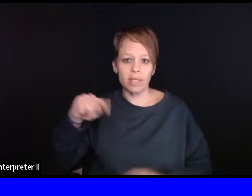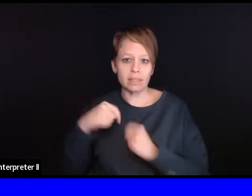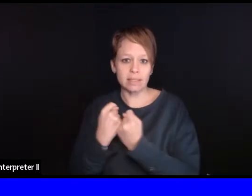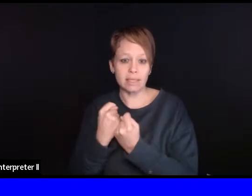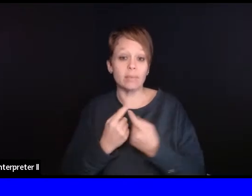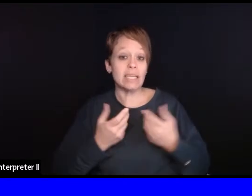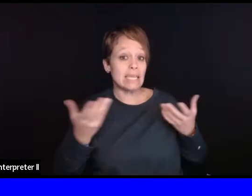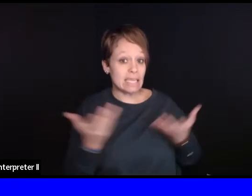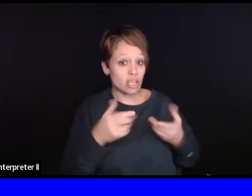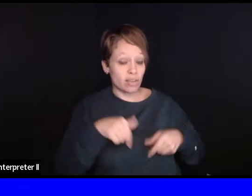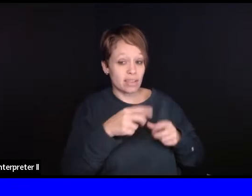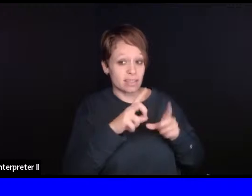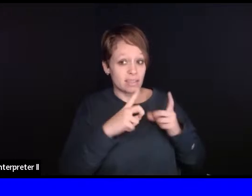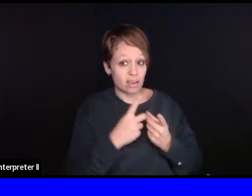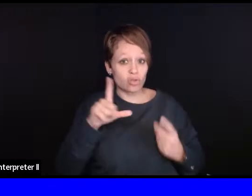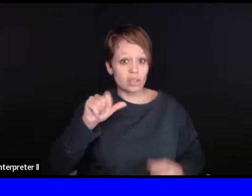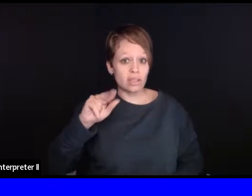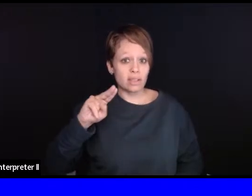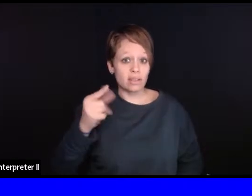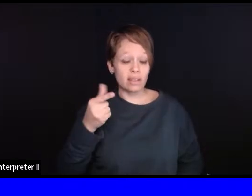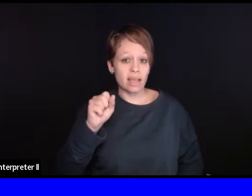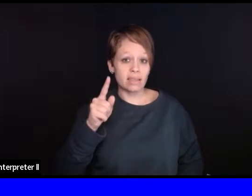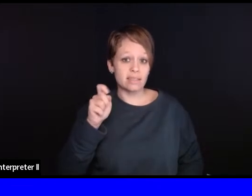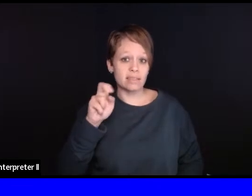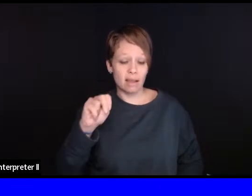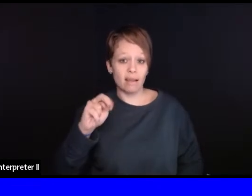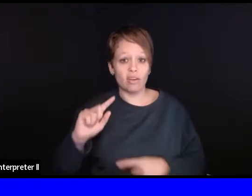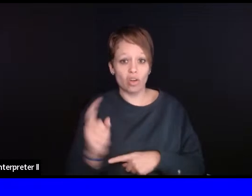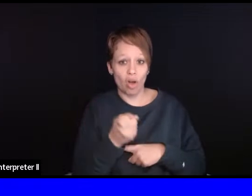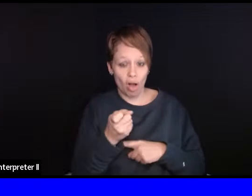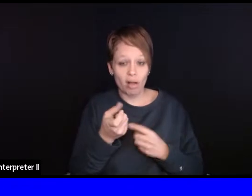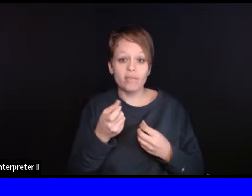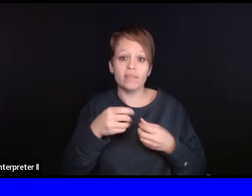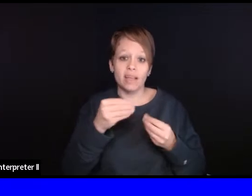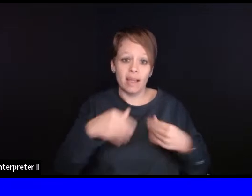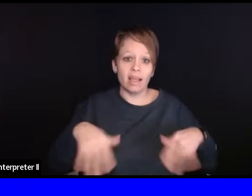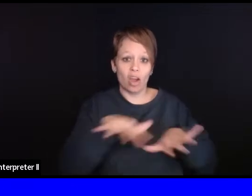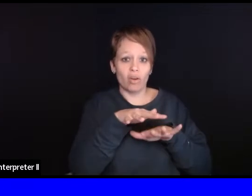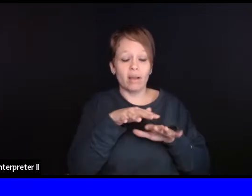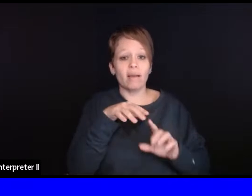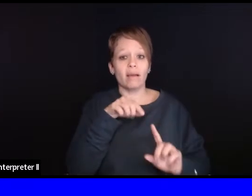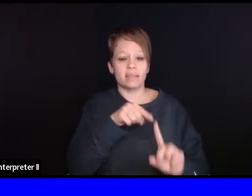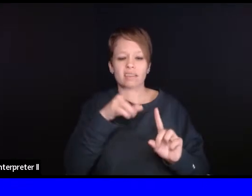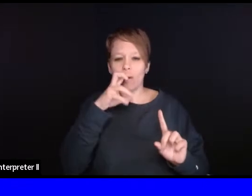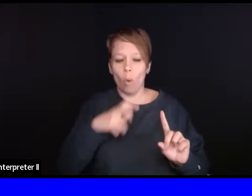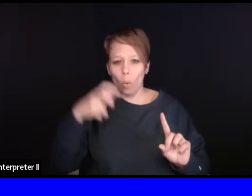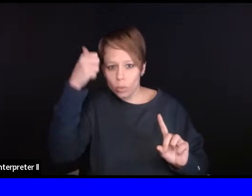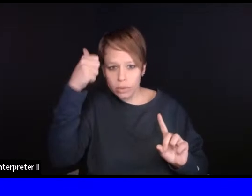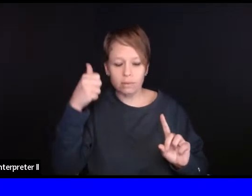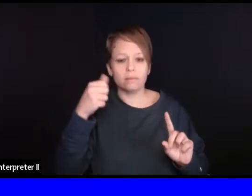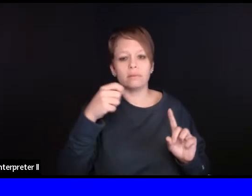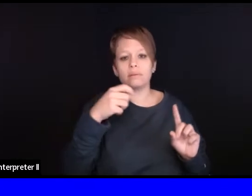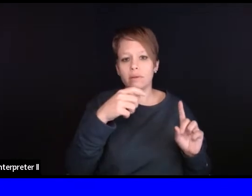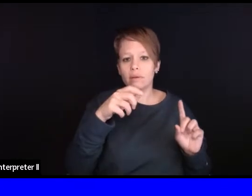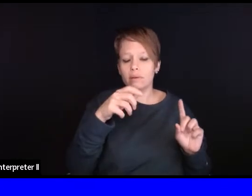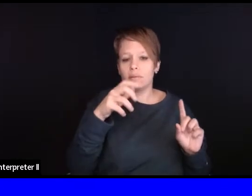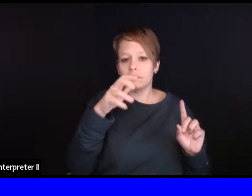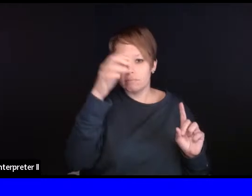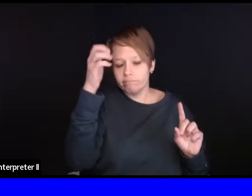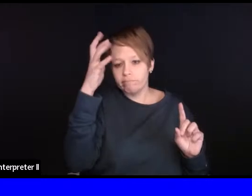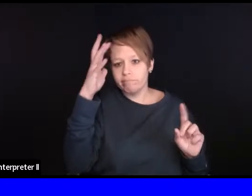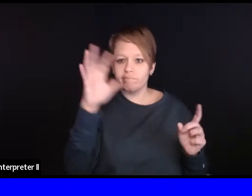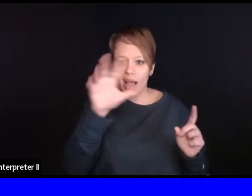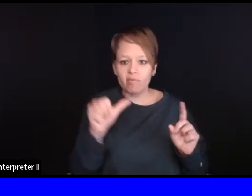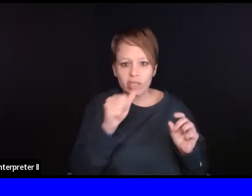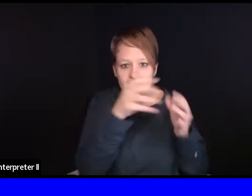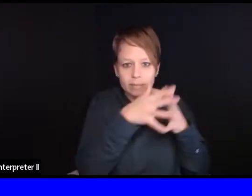in the district. The oldest, and that golf course is the oldest African-American men's and women's golf club in the United States. He worked to